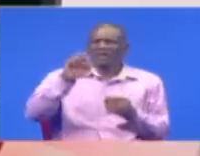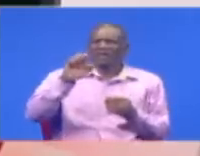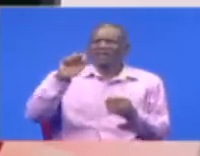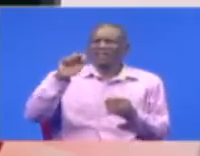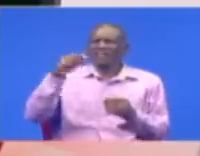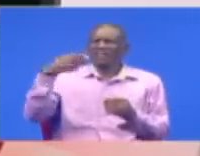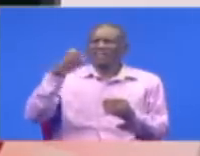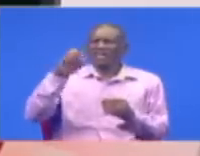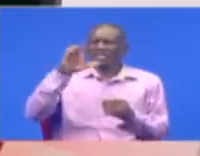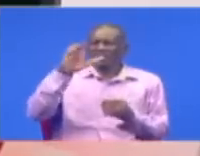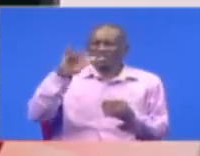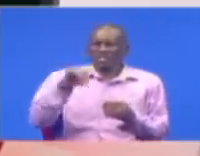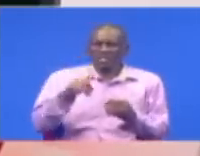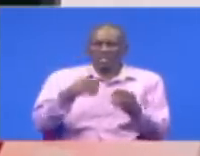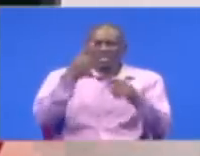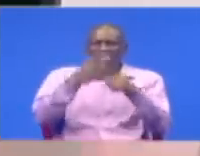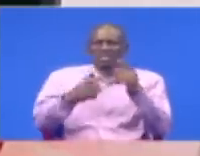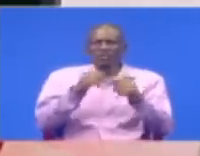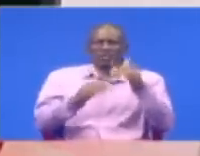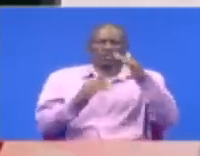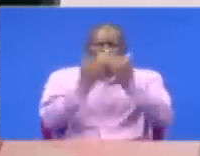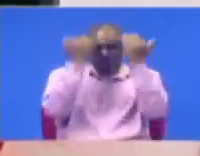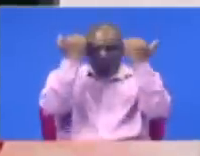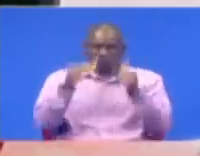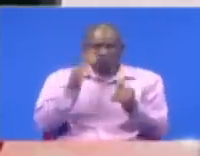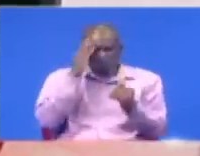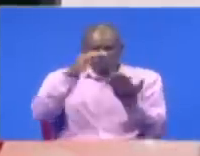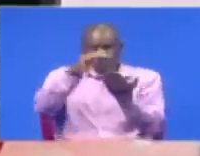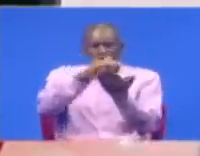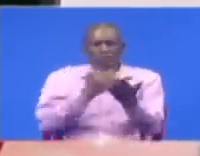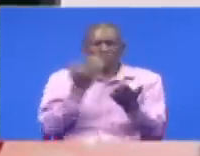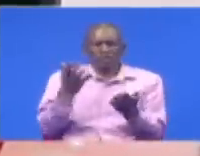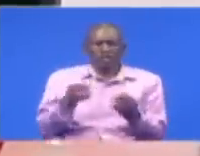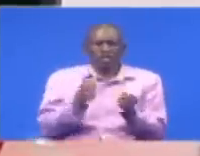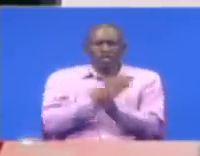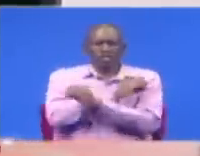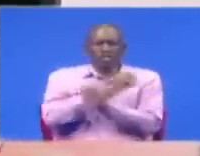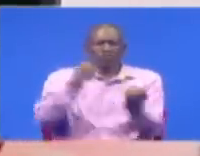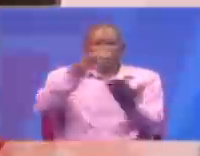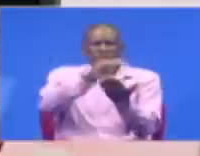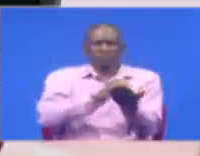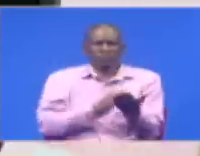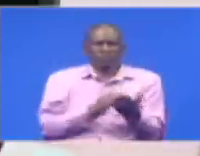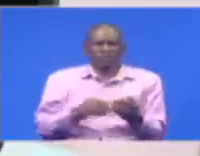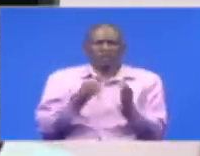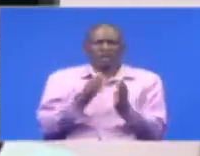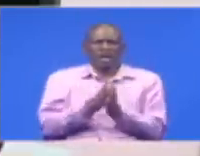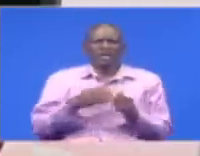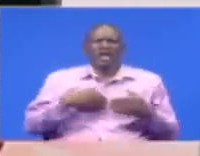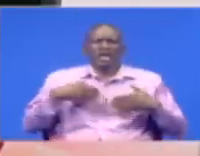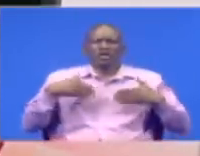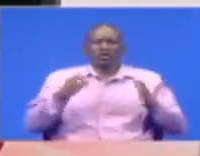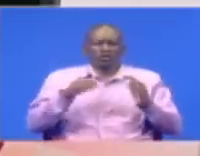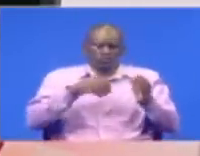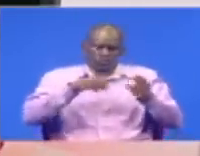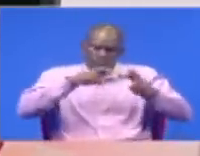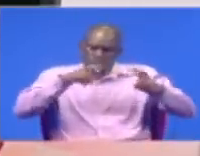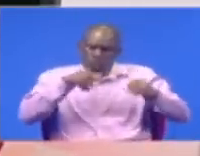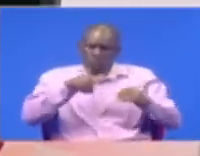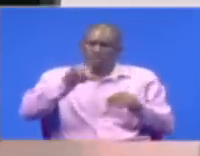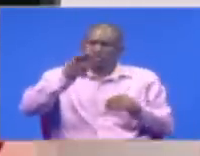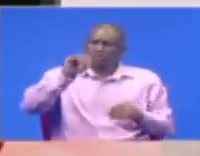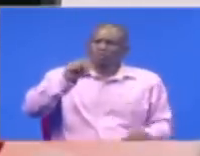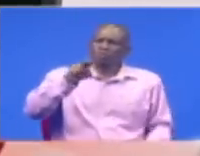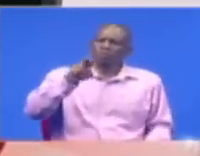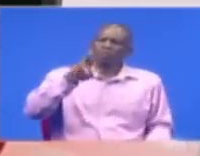year, the year that Supreme Court thought that the report would be there, there was no such report. I lost track with the Muruateto